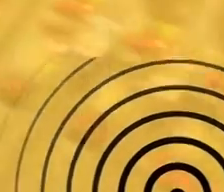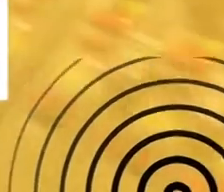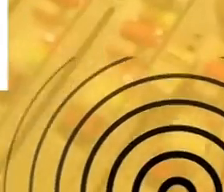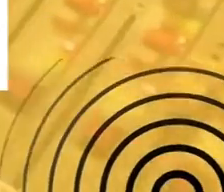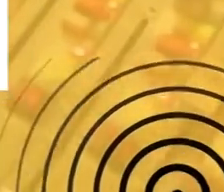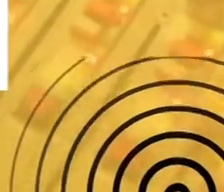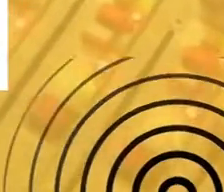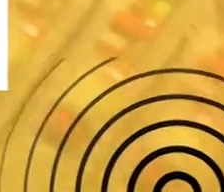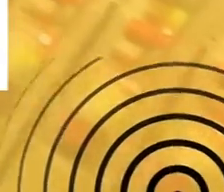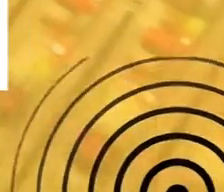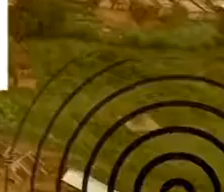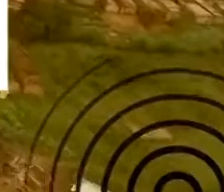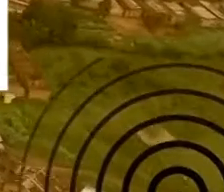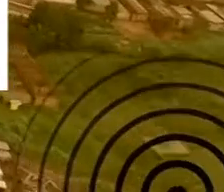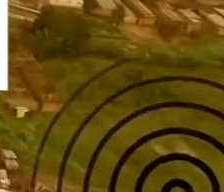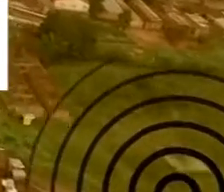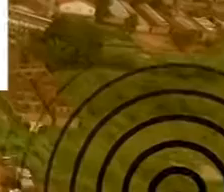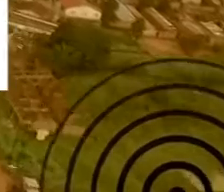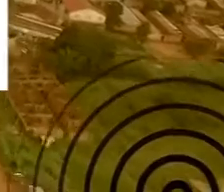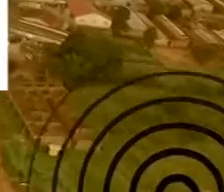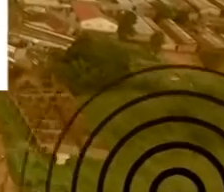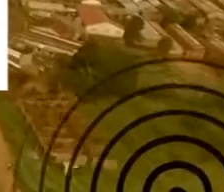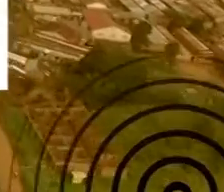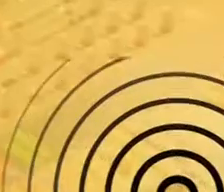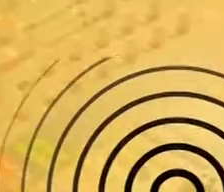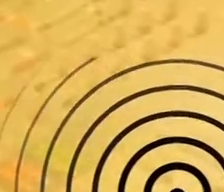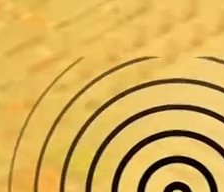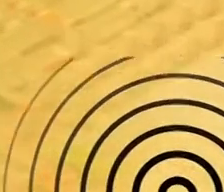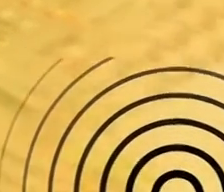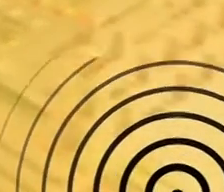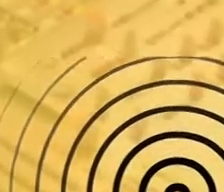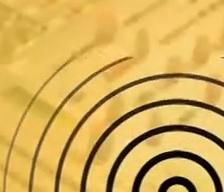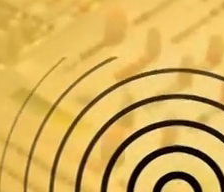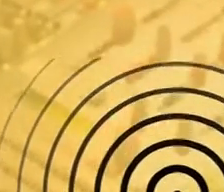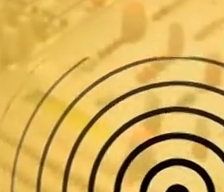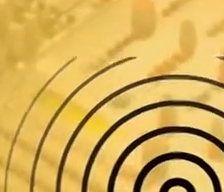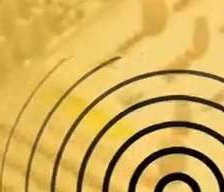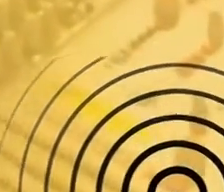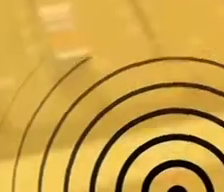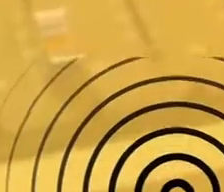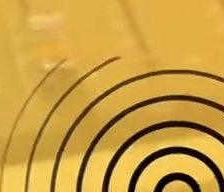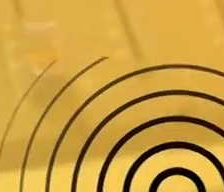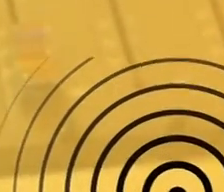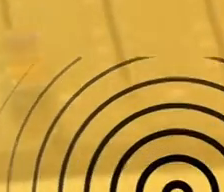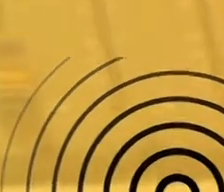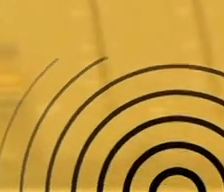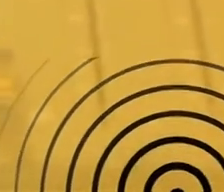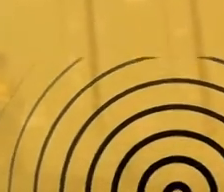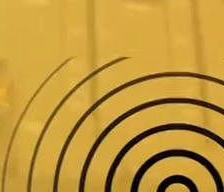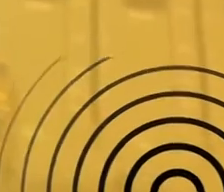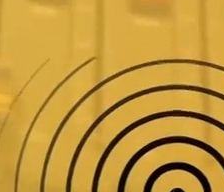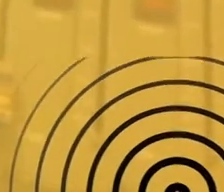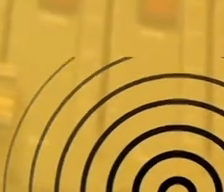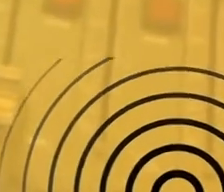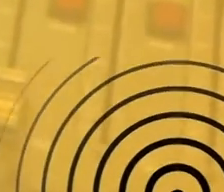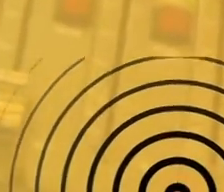Gulu. 97 FM Butebo Radio in Eastern Uganda. 107.0 Bududi FM. 100.5 Ngea